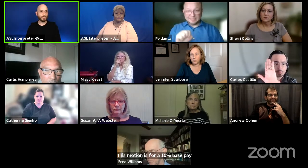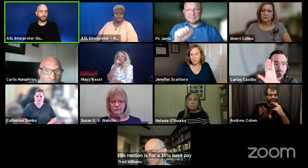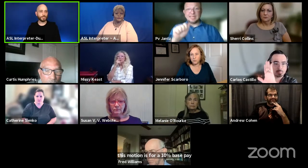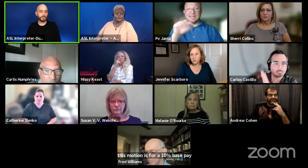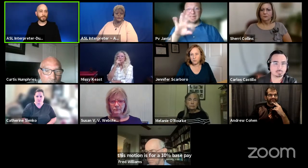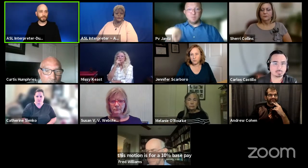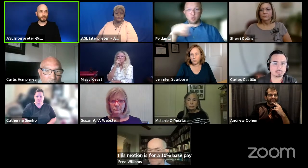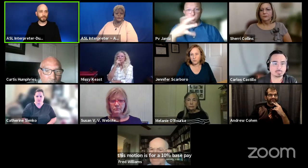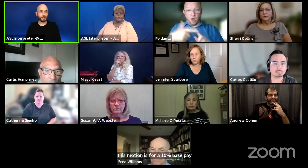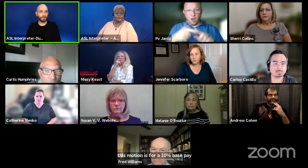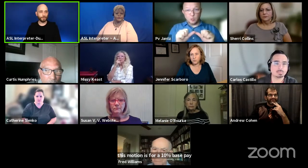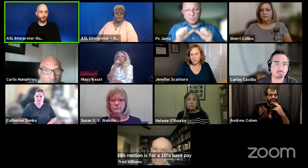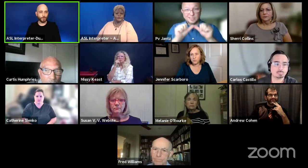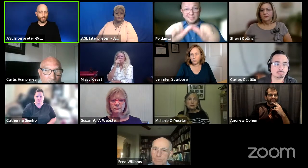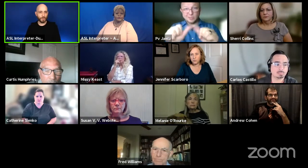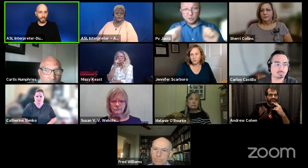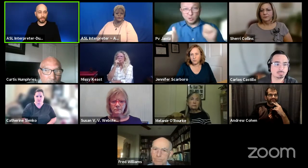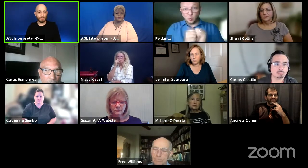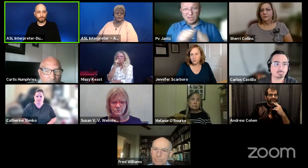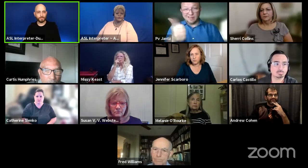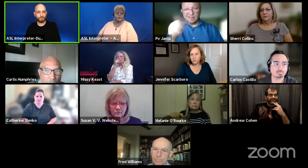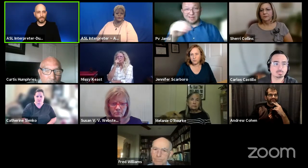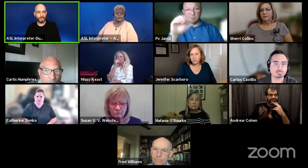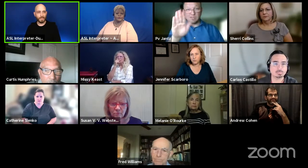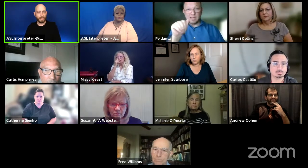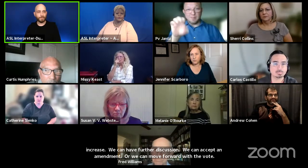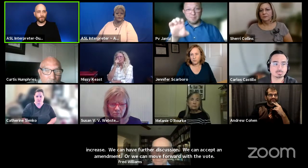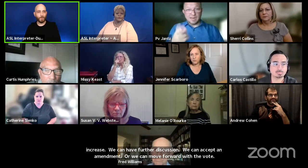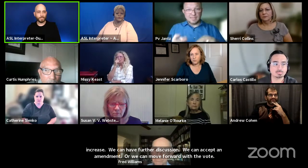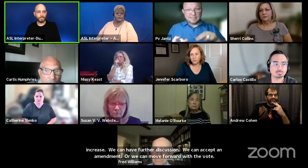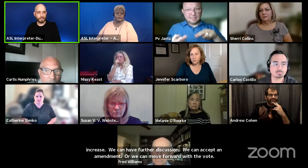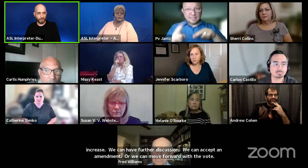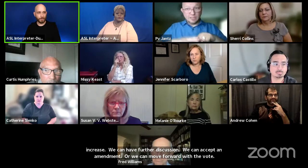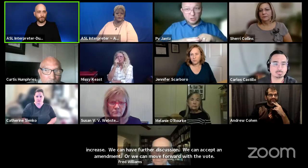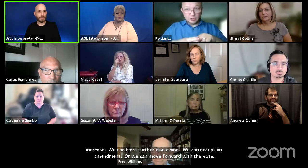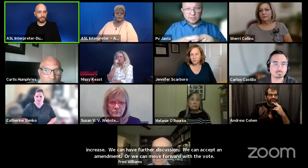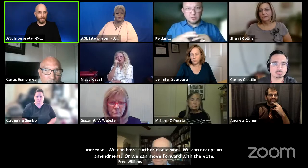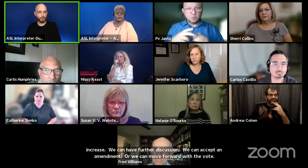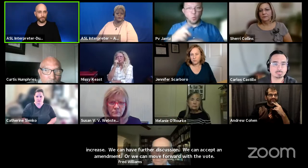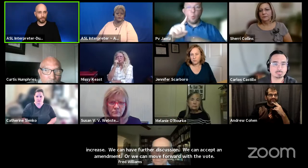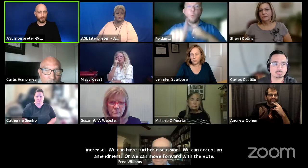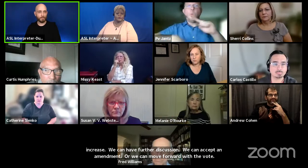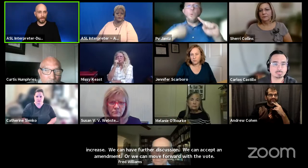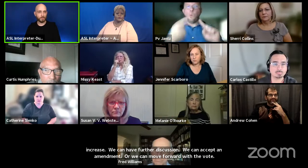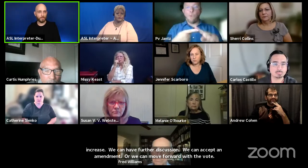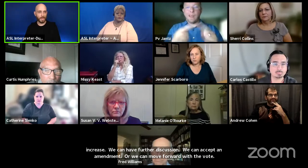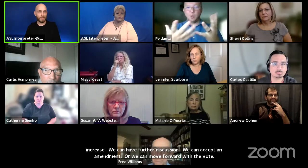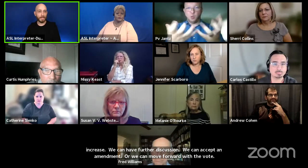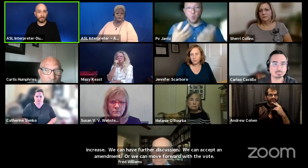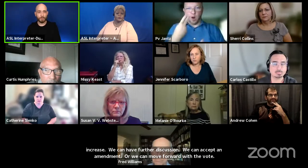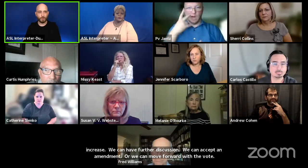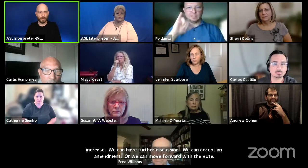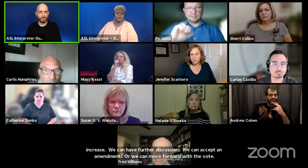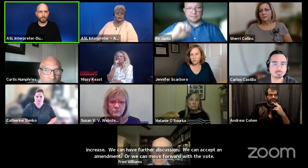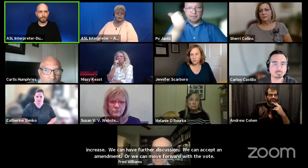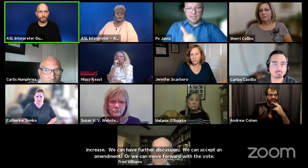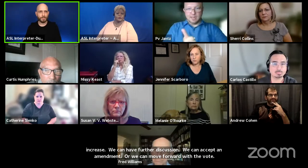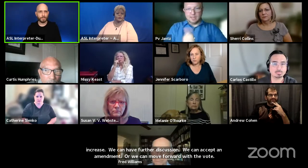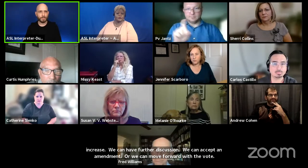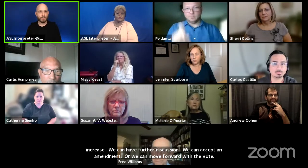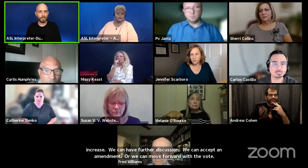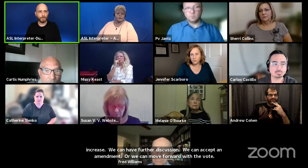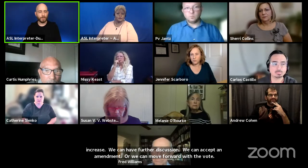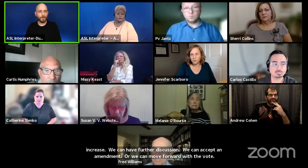My question for you would be, if you want to continue with the 10% base pay